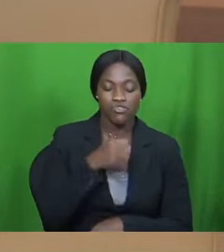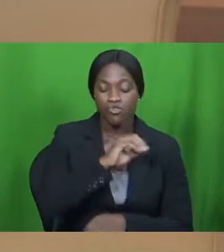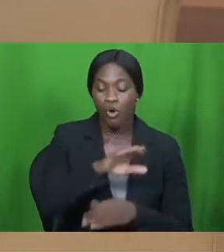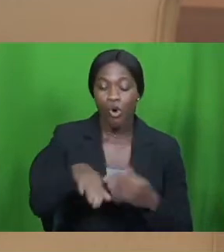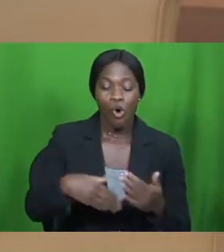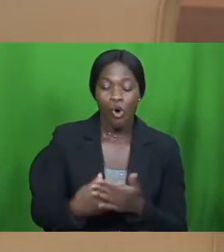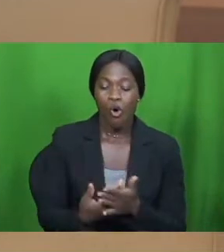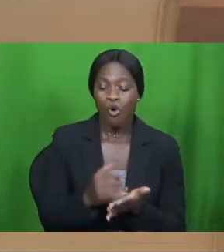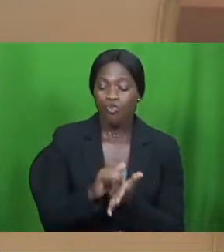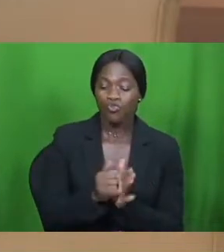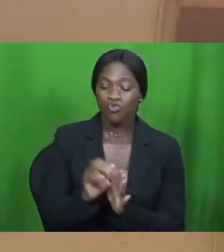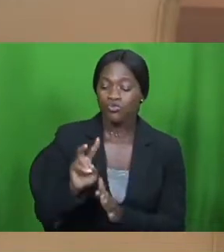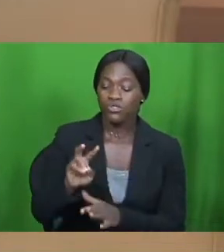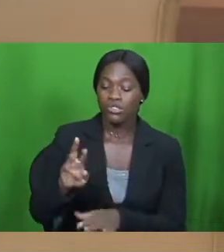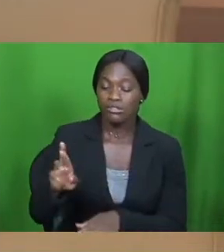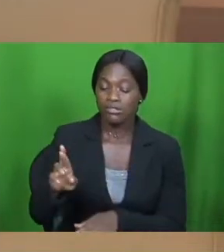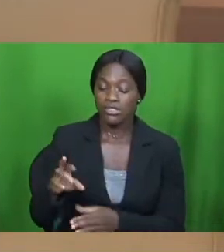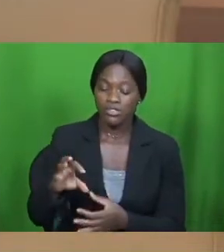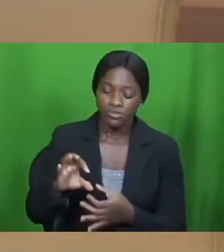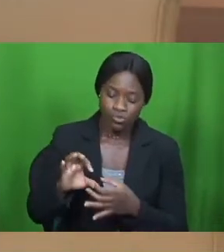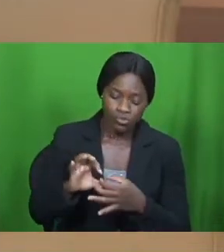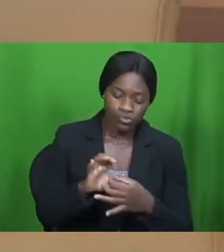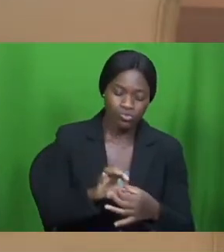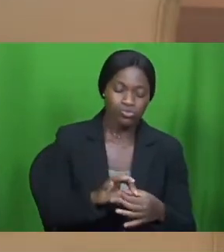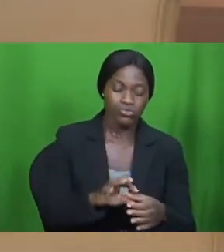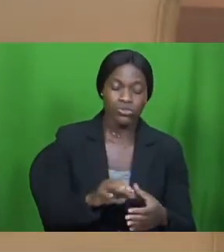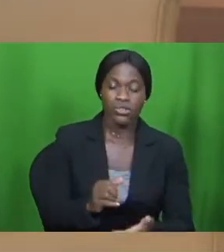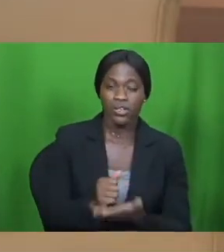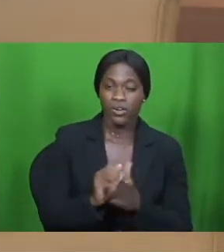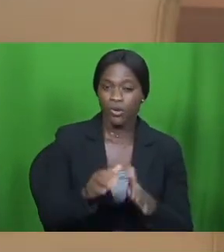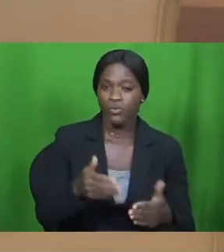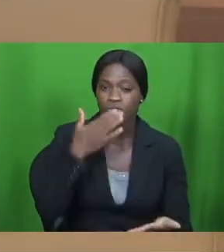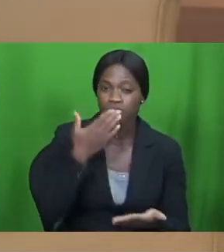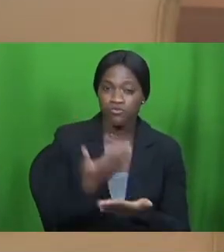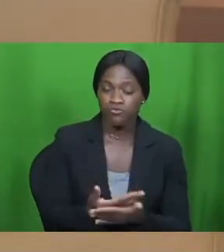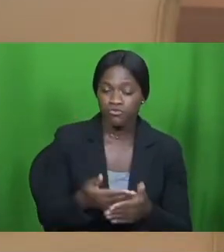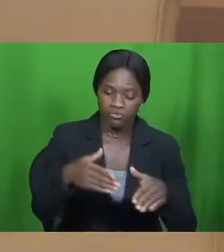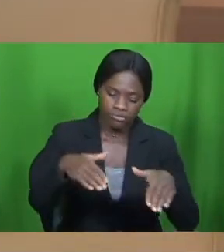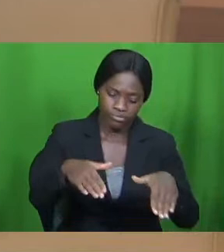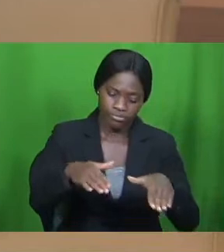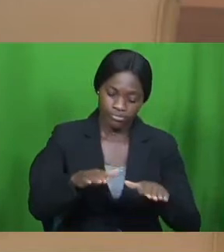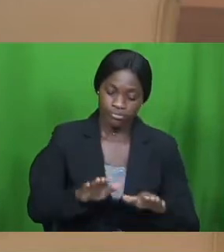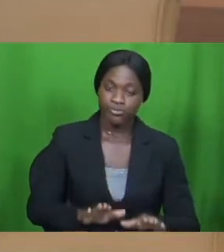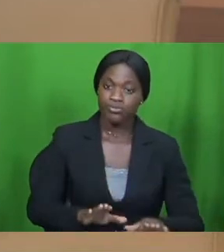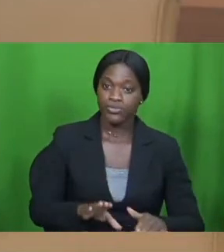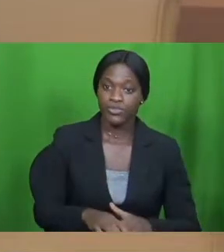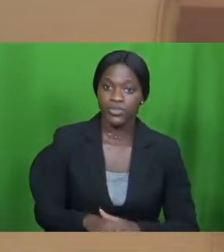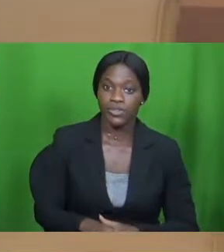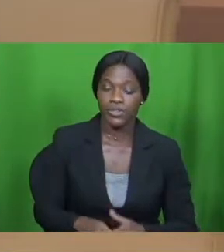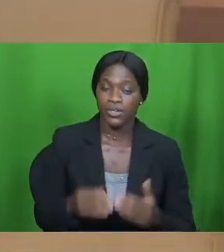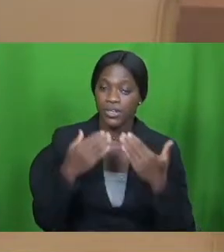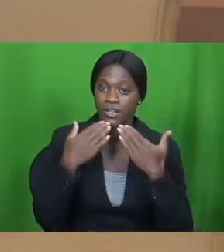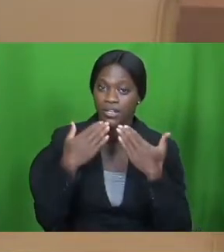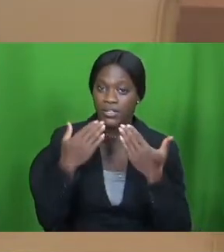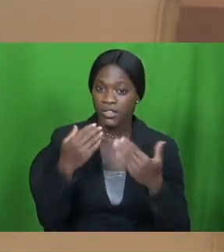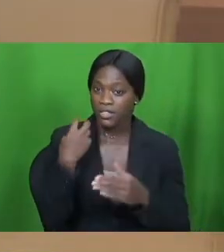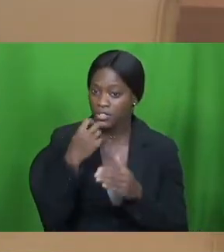Voltarians will join us to give him a befitting burial when his funeral is being organized. Thank you, Mr.